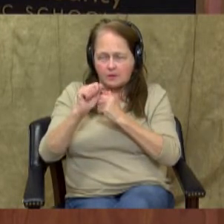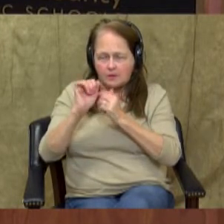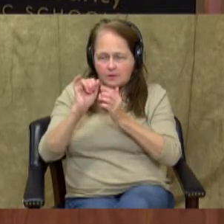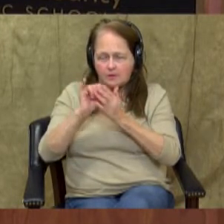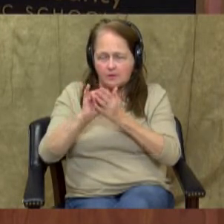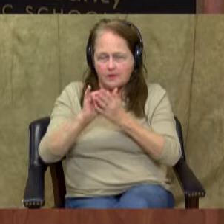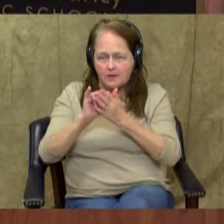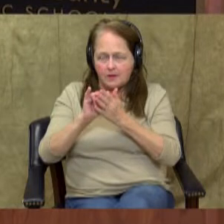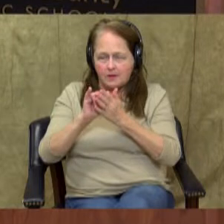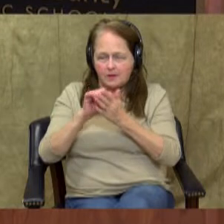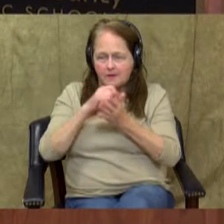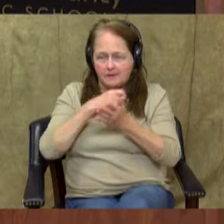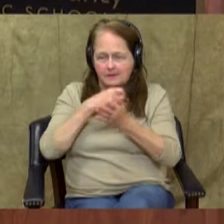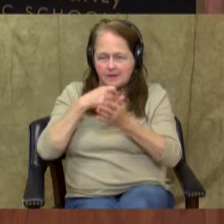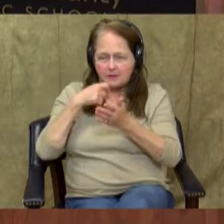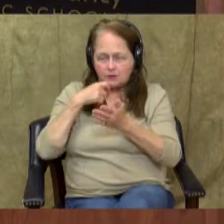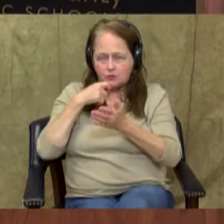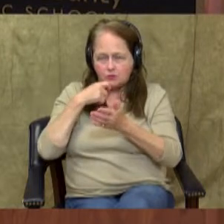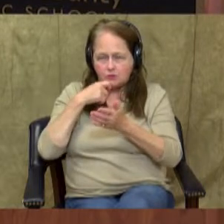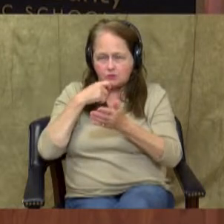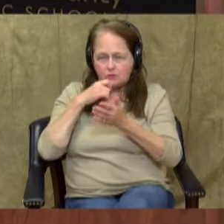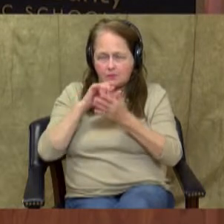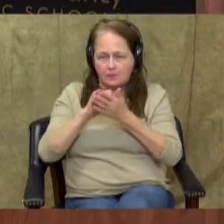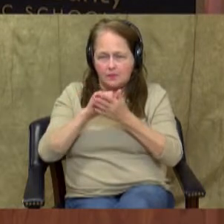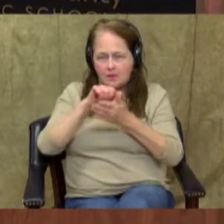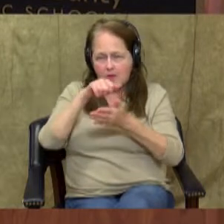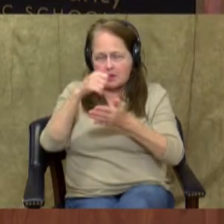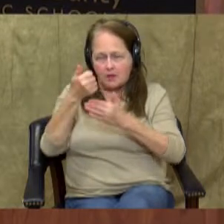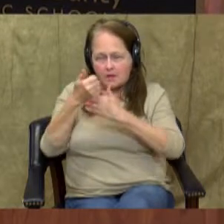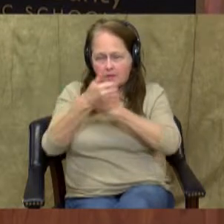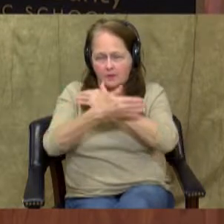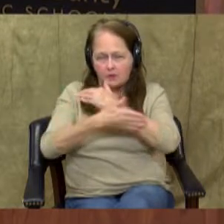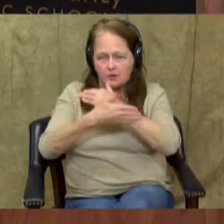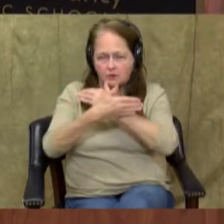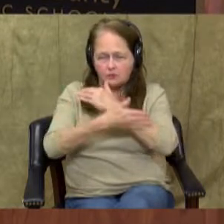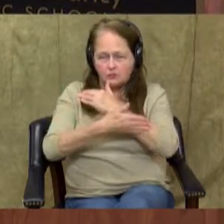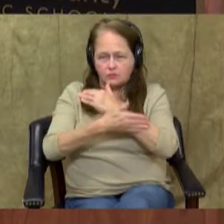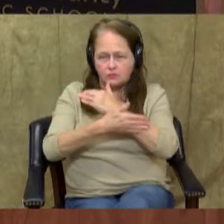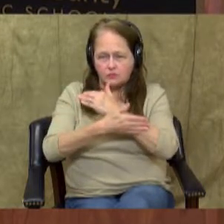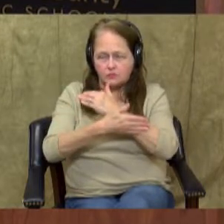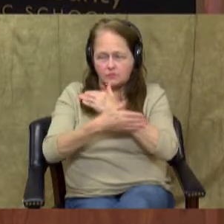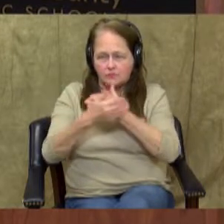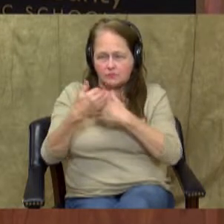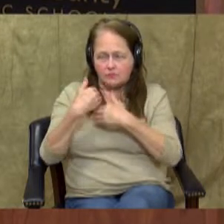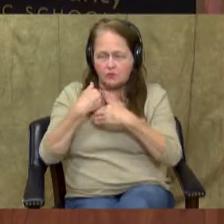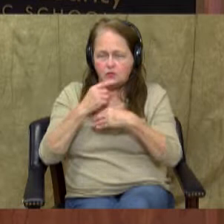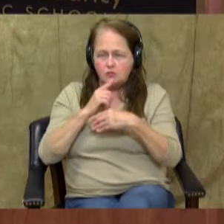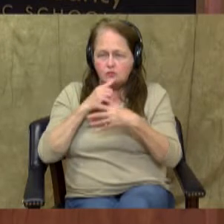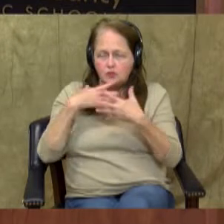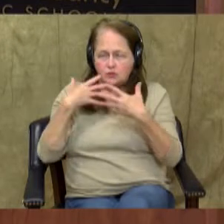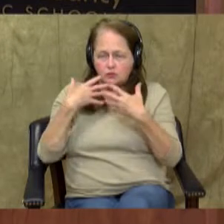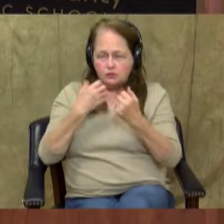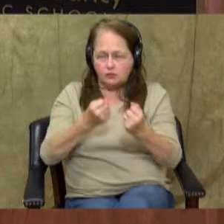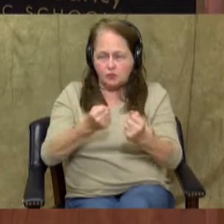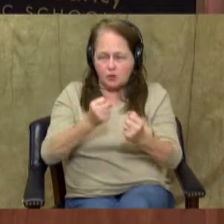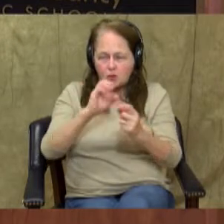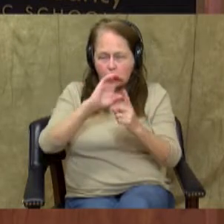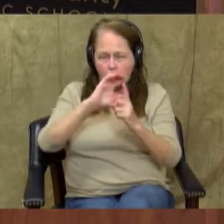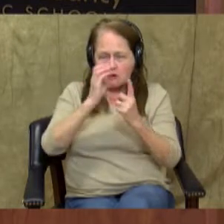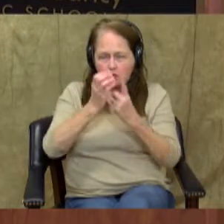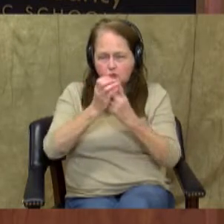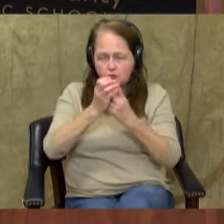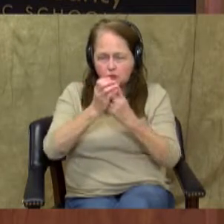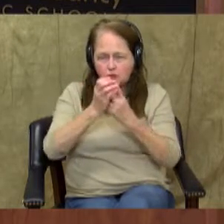Africa as part of a cultural region with these other countries in Southwest Asia. They have a really strong cultural